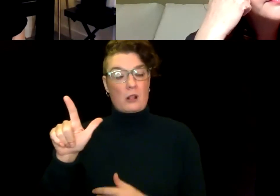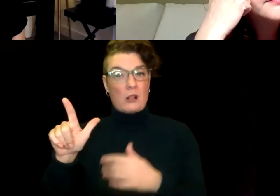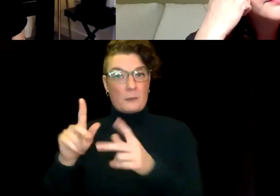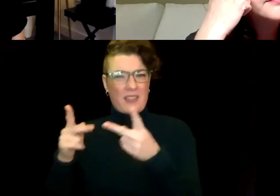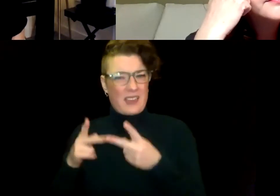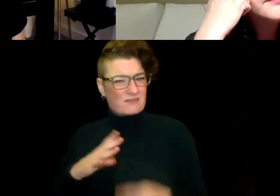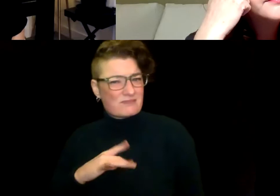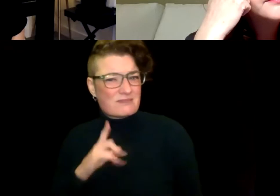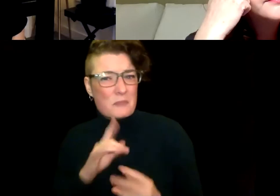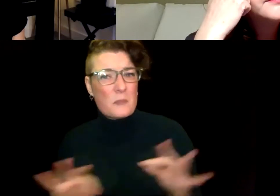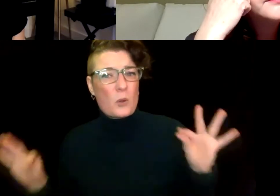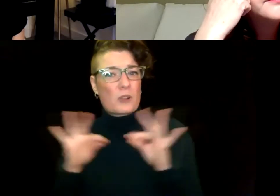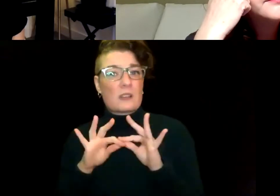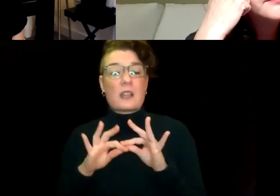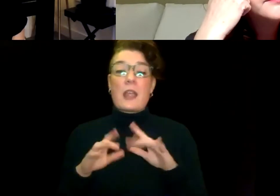it is,